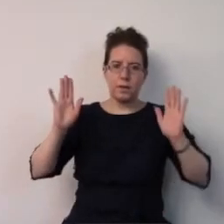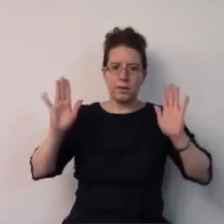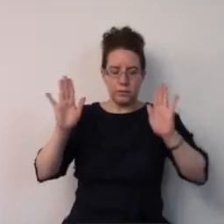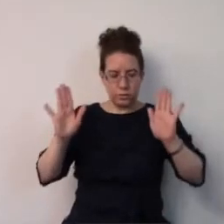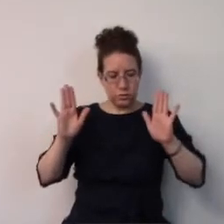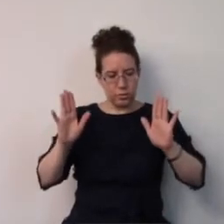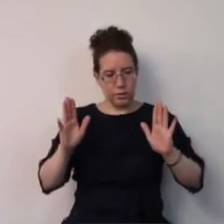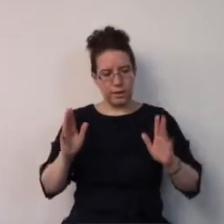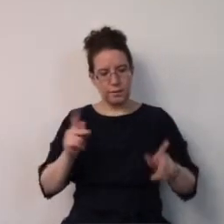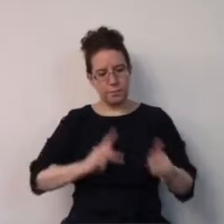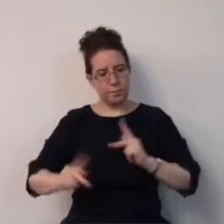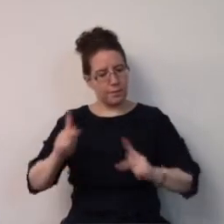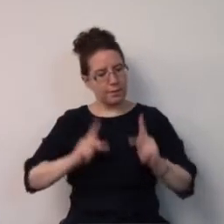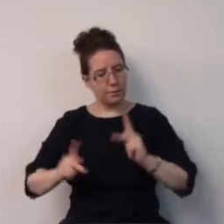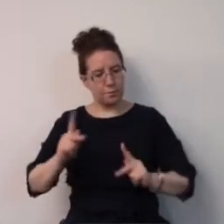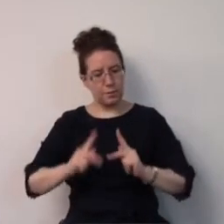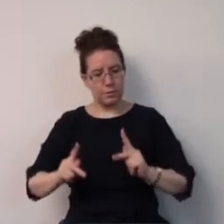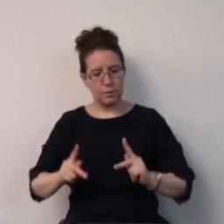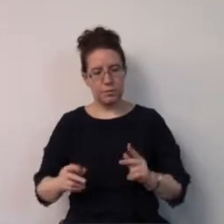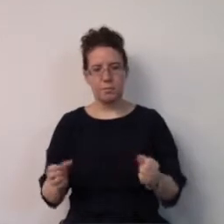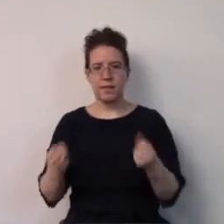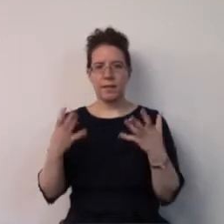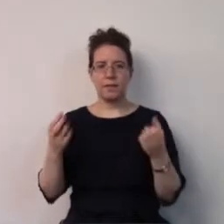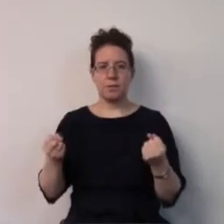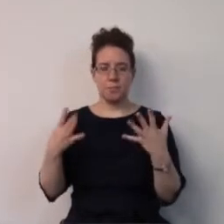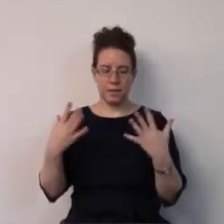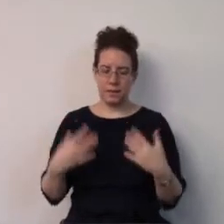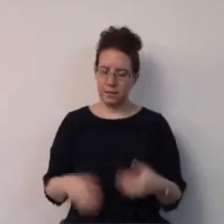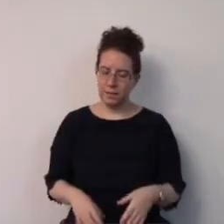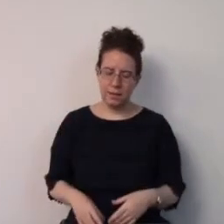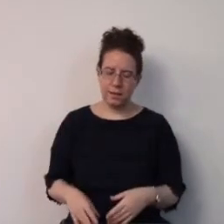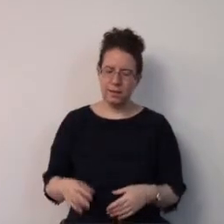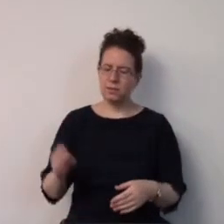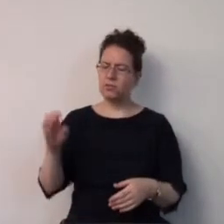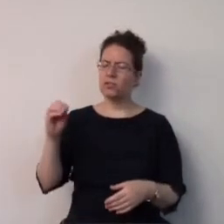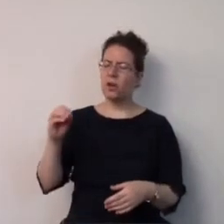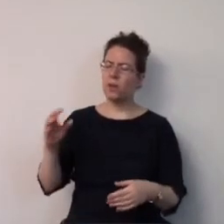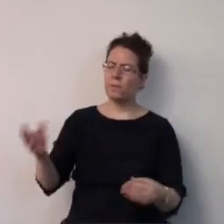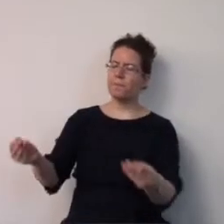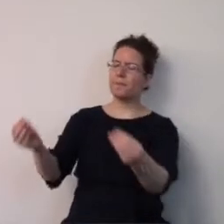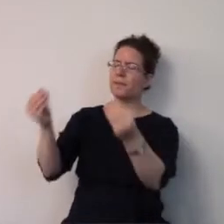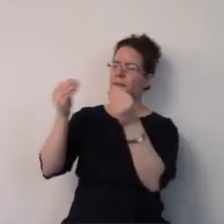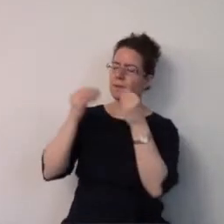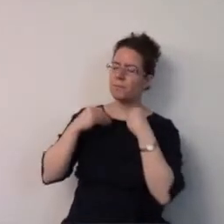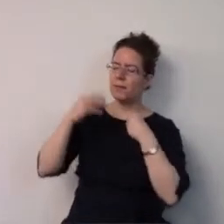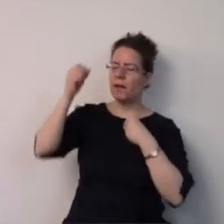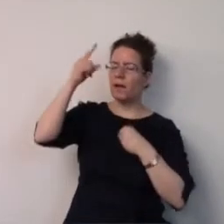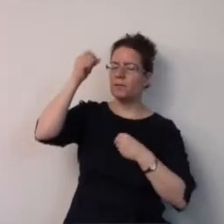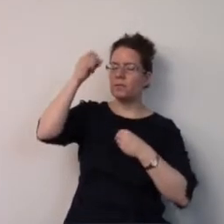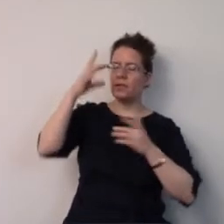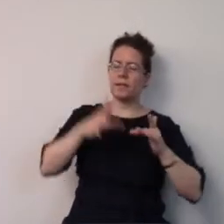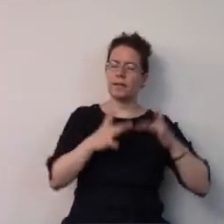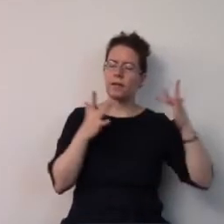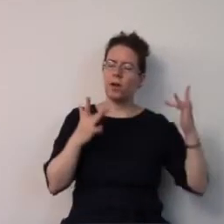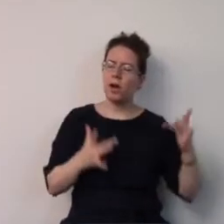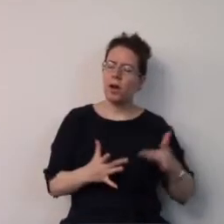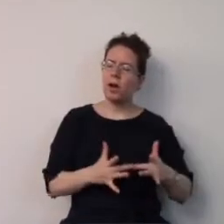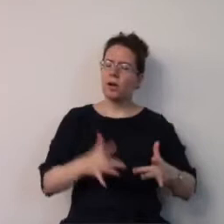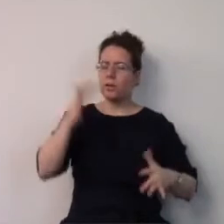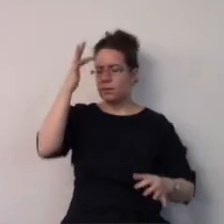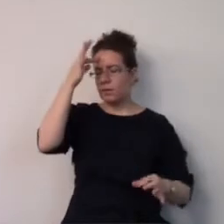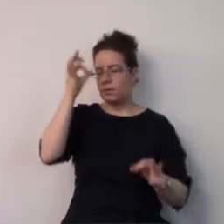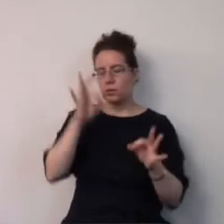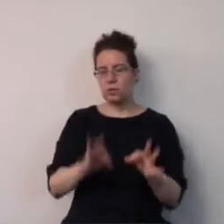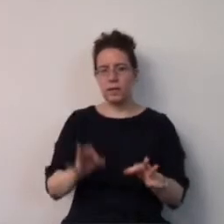people?" And the speech pleased the Lord that Solomon had asked this thing. And God said unto him, "Because thou hast asked this